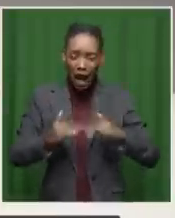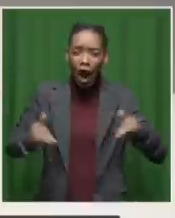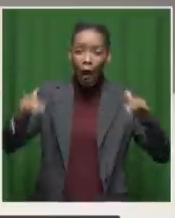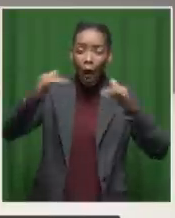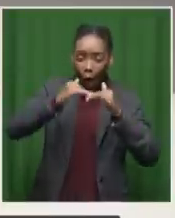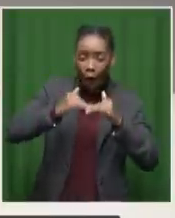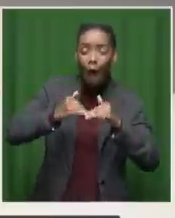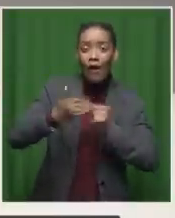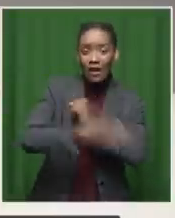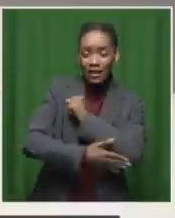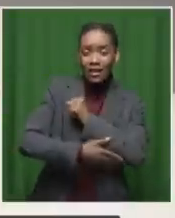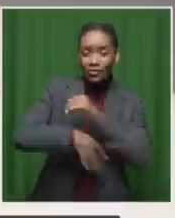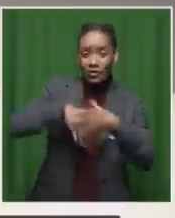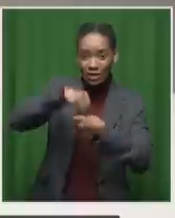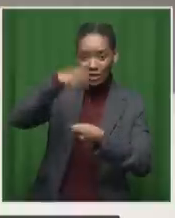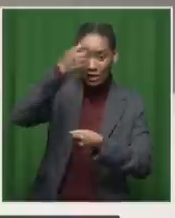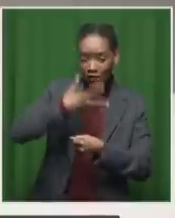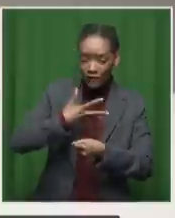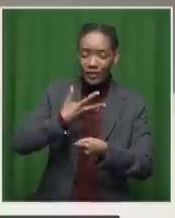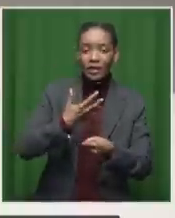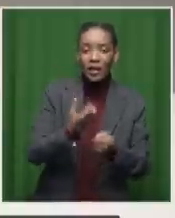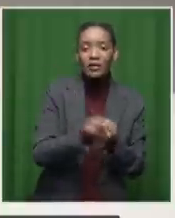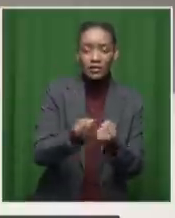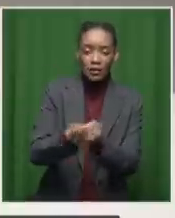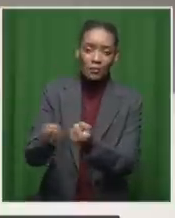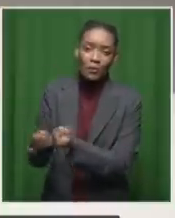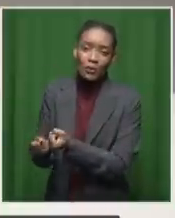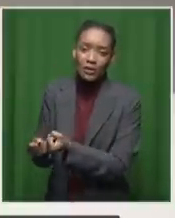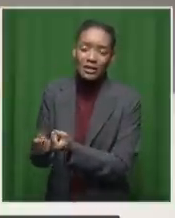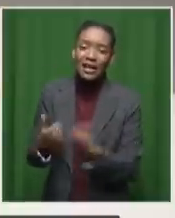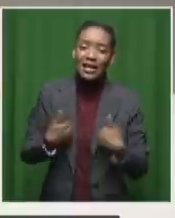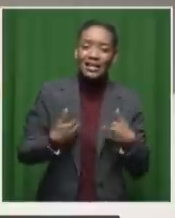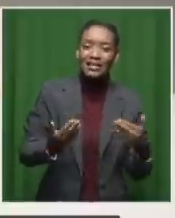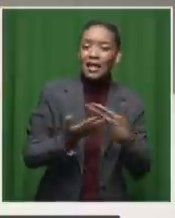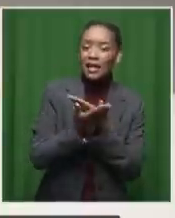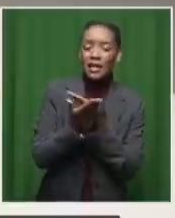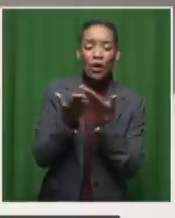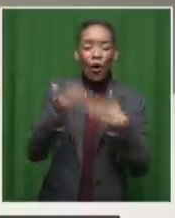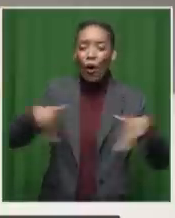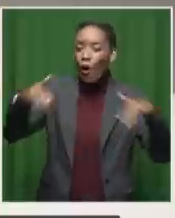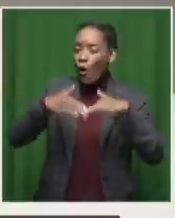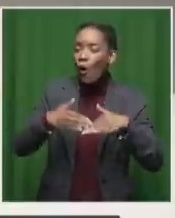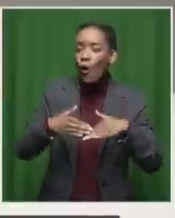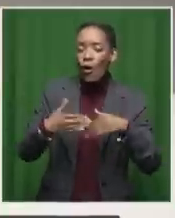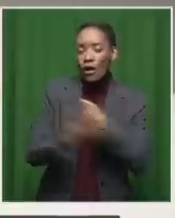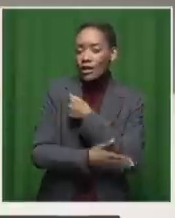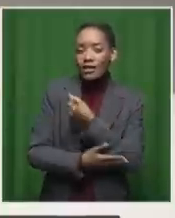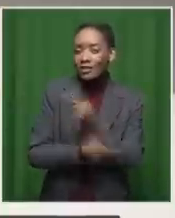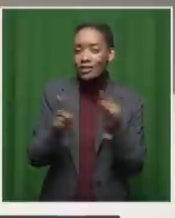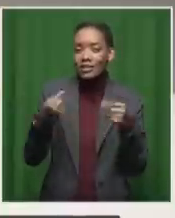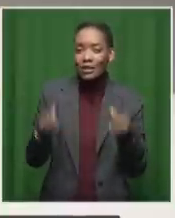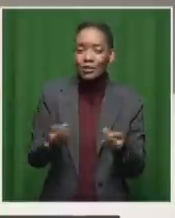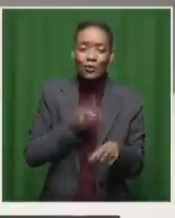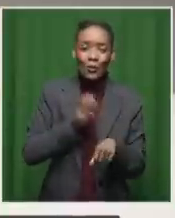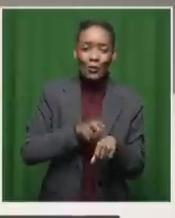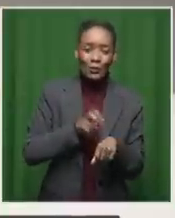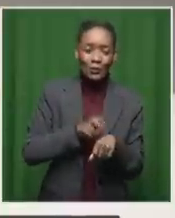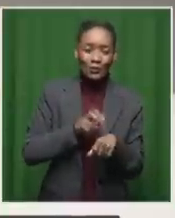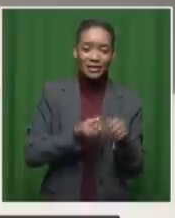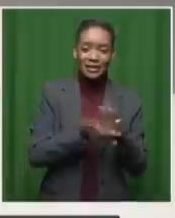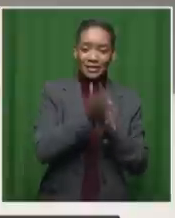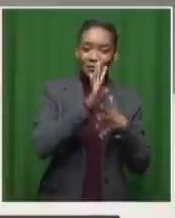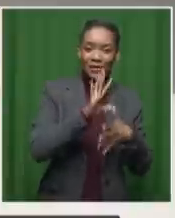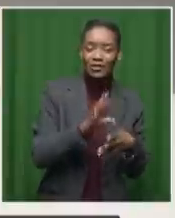manufacturing. We cannot start everywhere. It requires infrastructures, it requires knowledge transfer, it requires